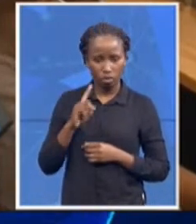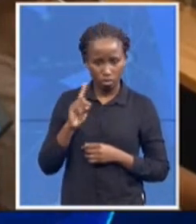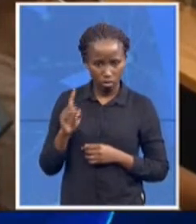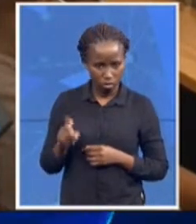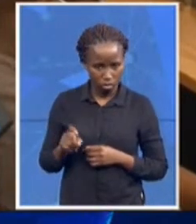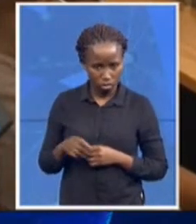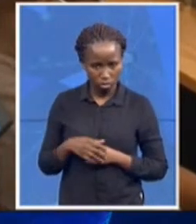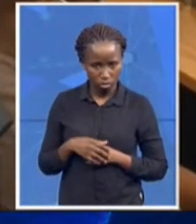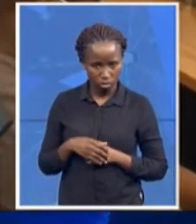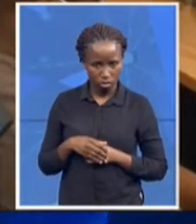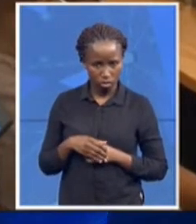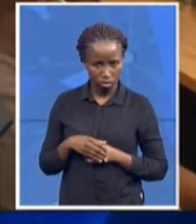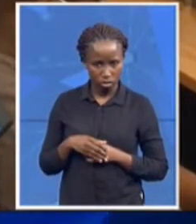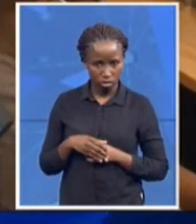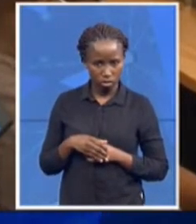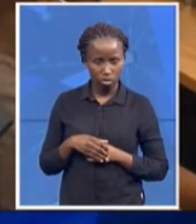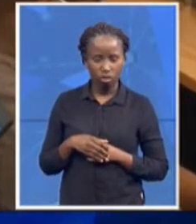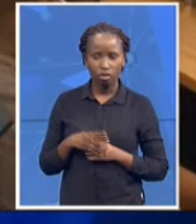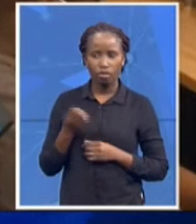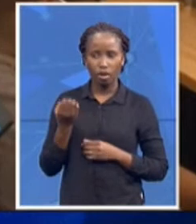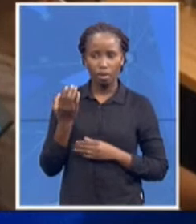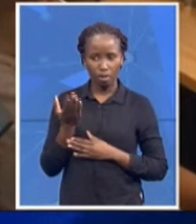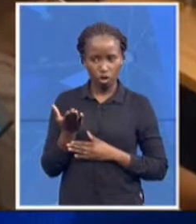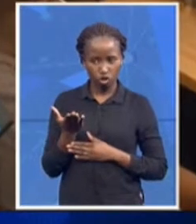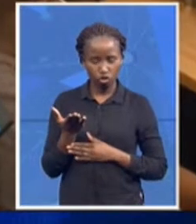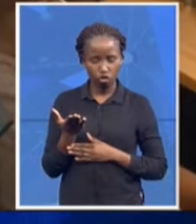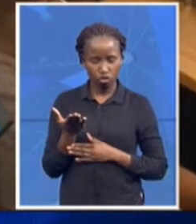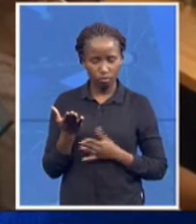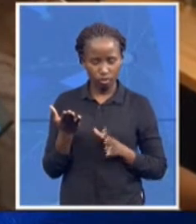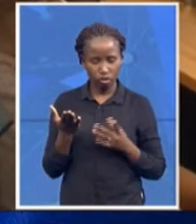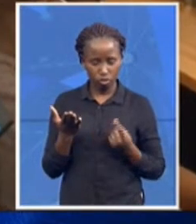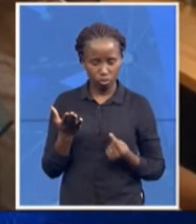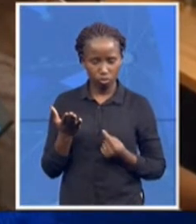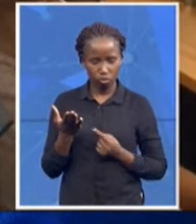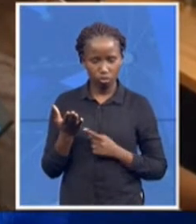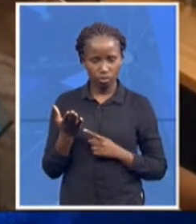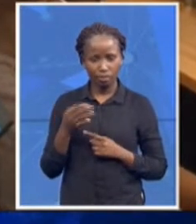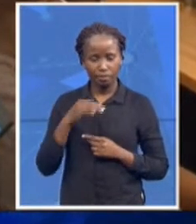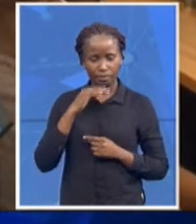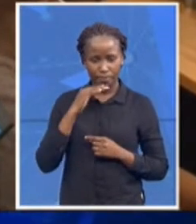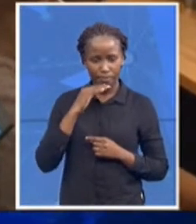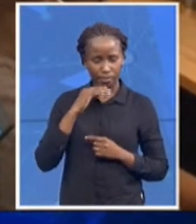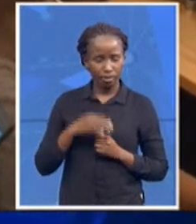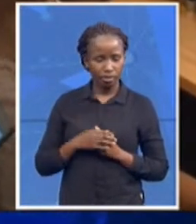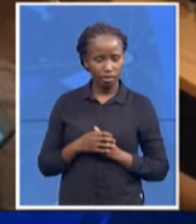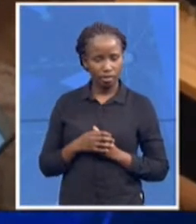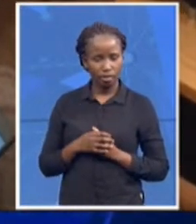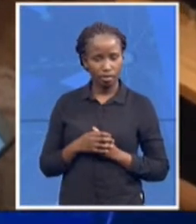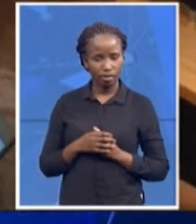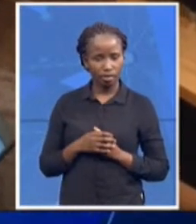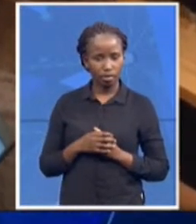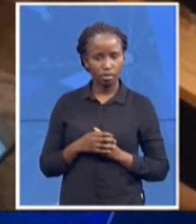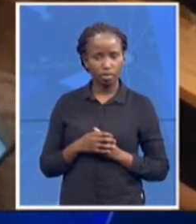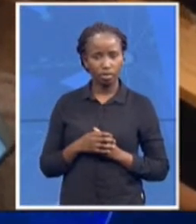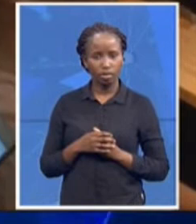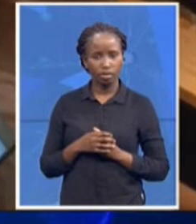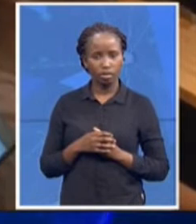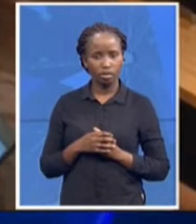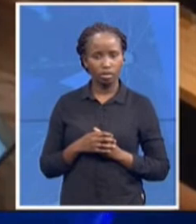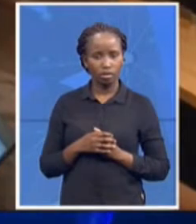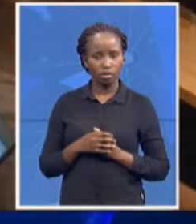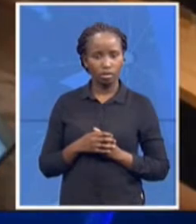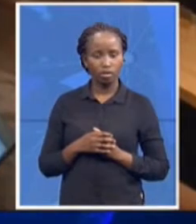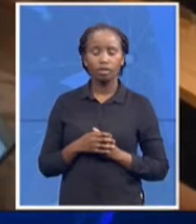does this mean not enough funds were given to the for this purpose? She